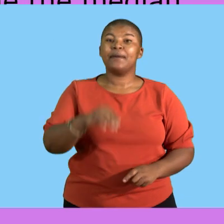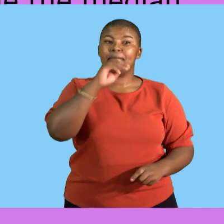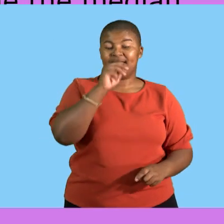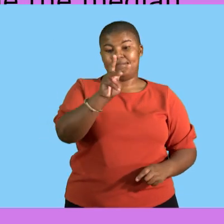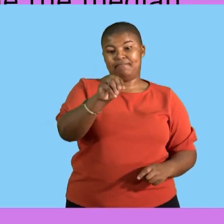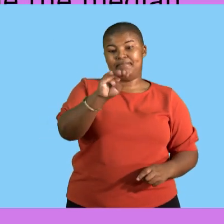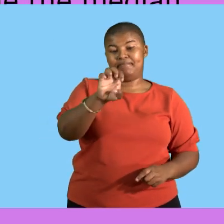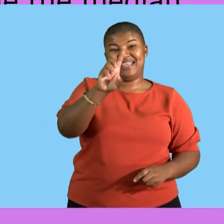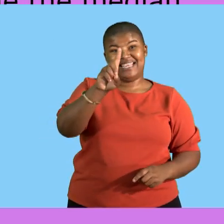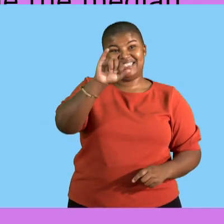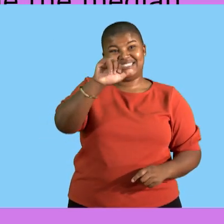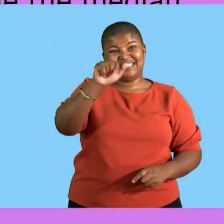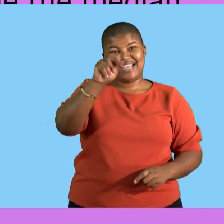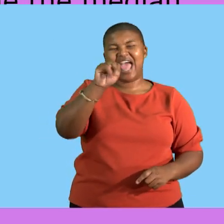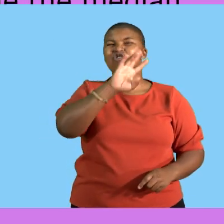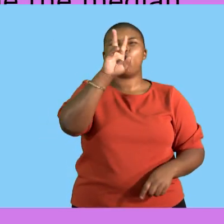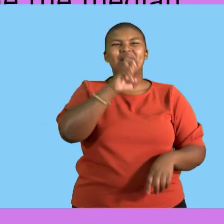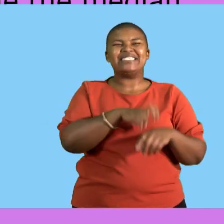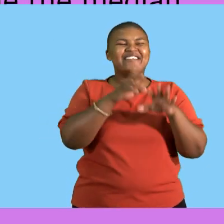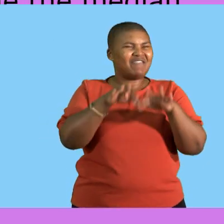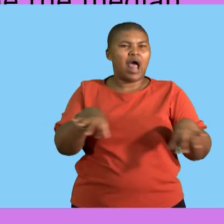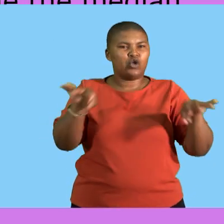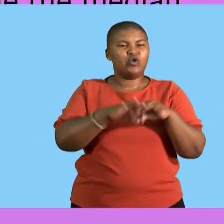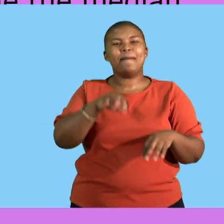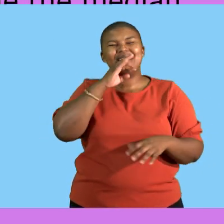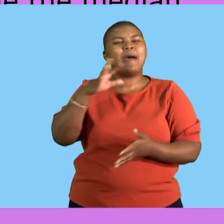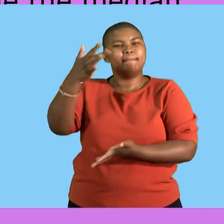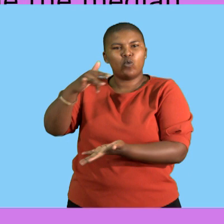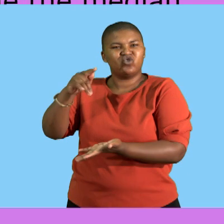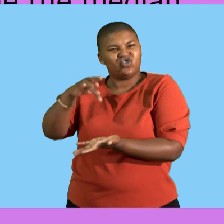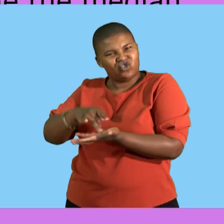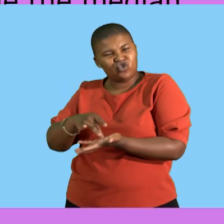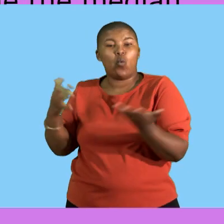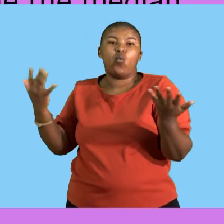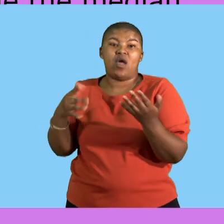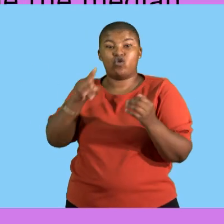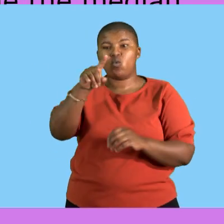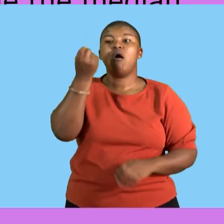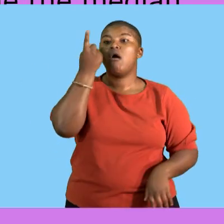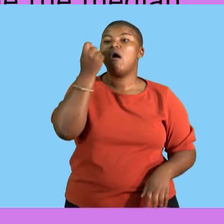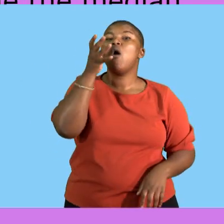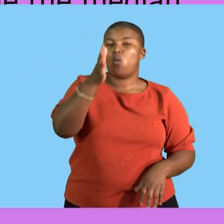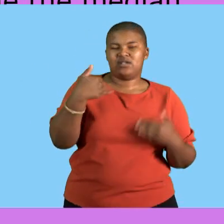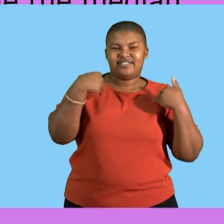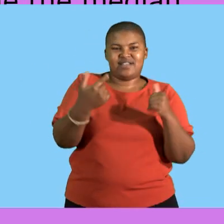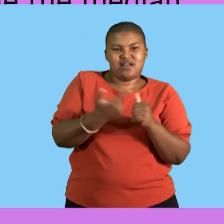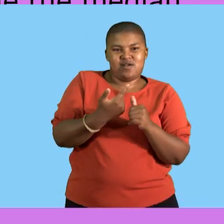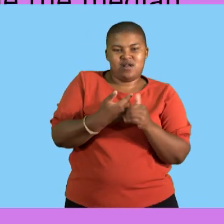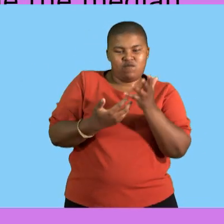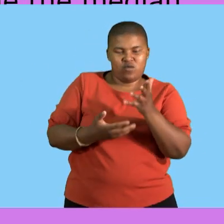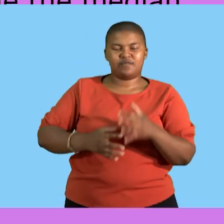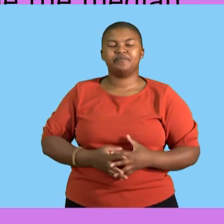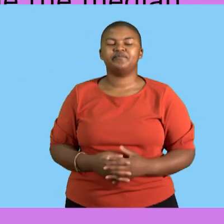the value in a data set. You will understand that when we start with calculations. Now, looking at number 1,